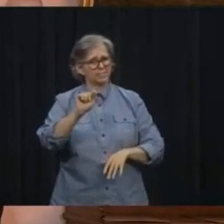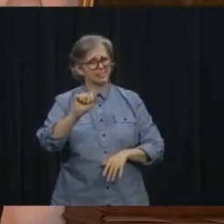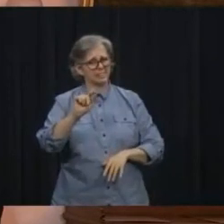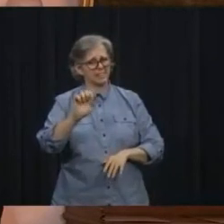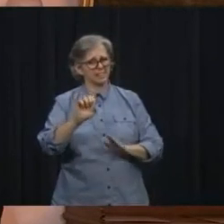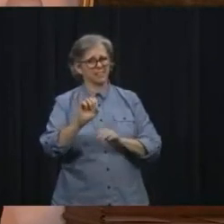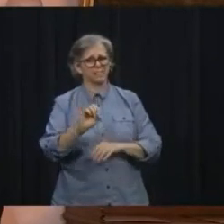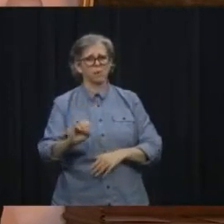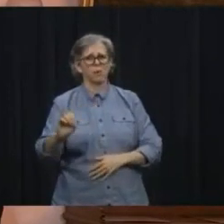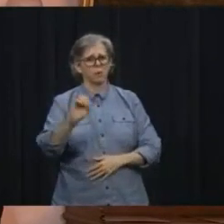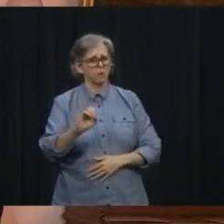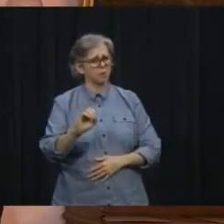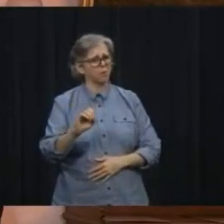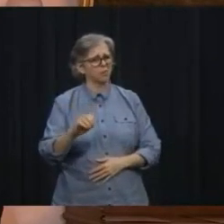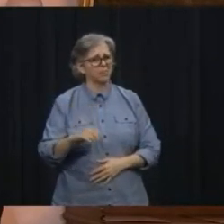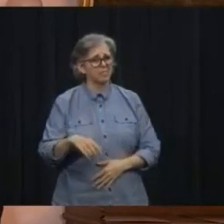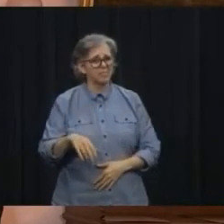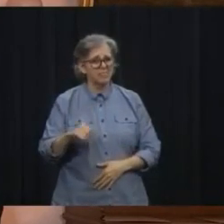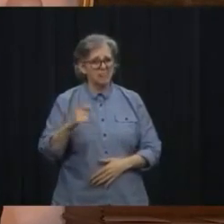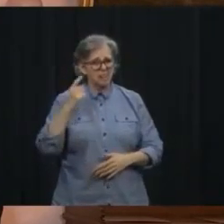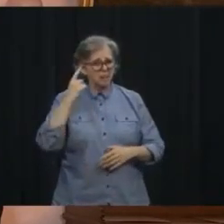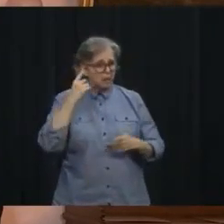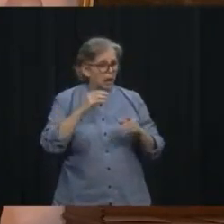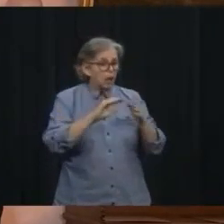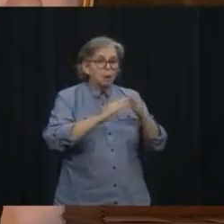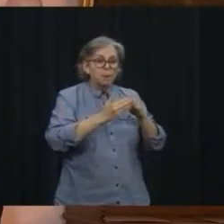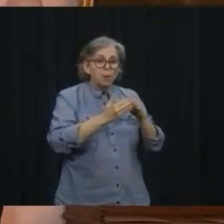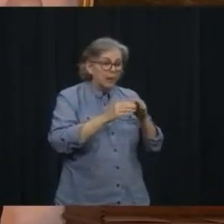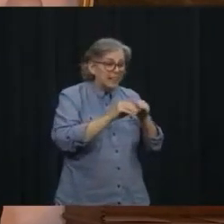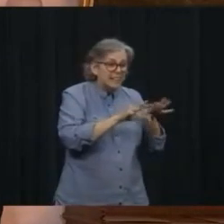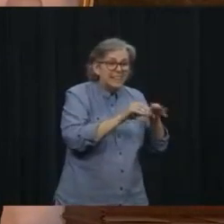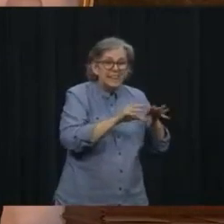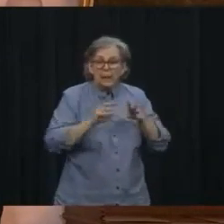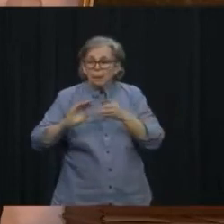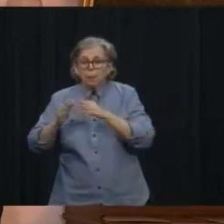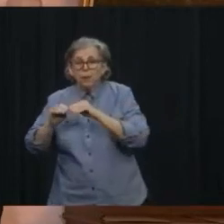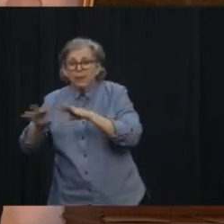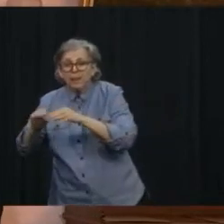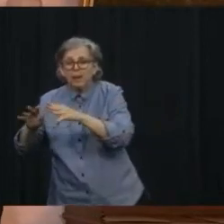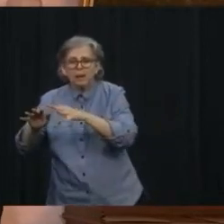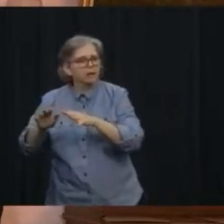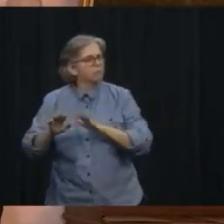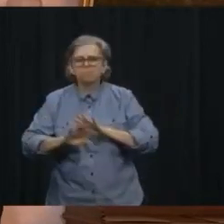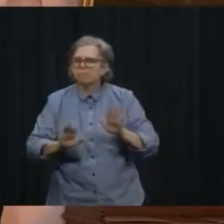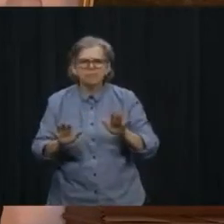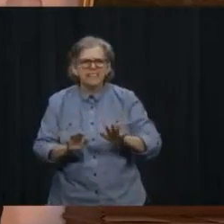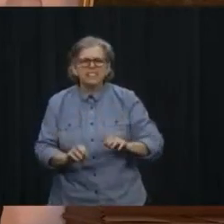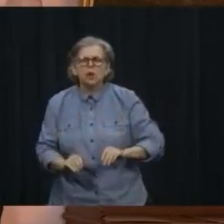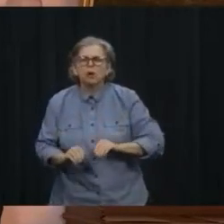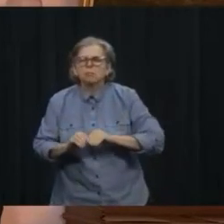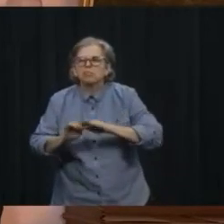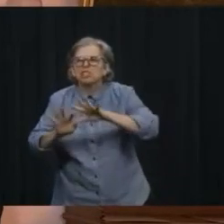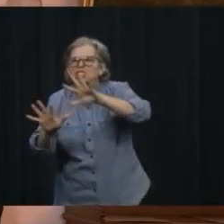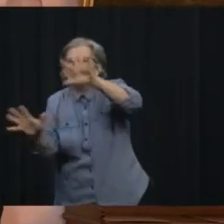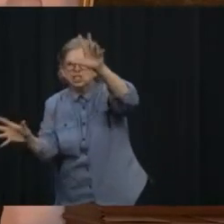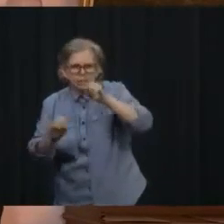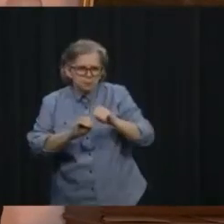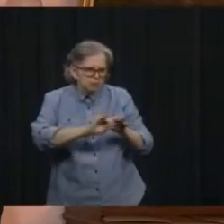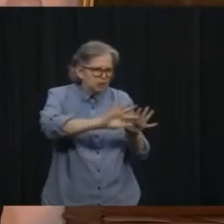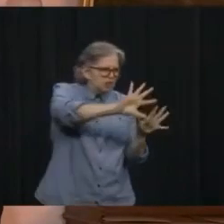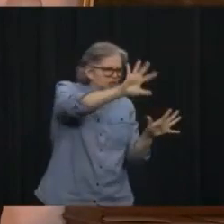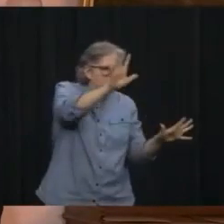Community spread is, at this point, widespread. And as you listen to her, please keep